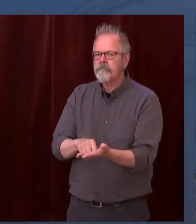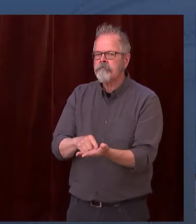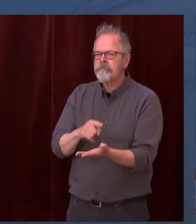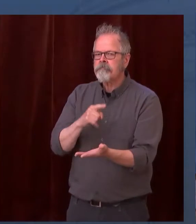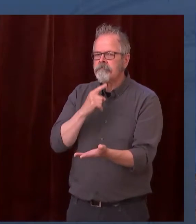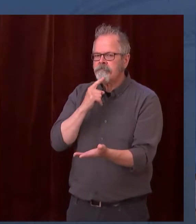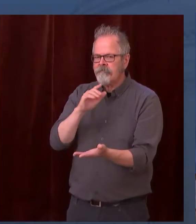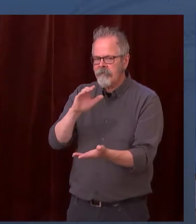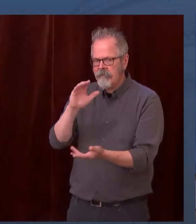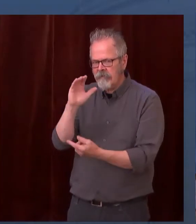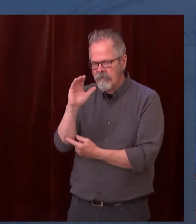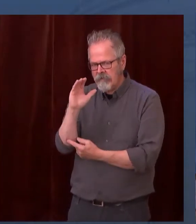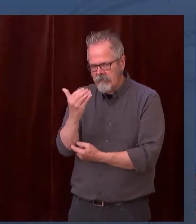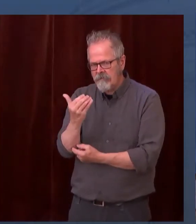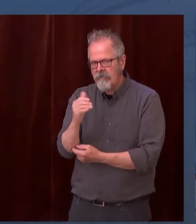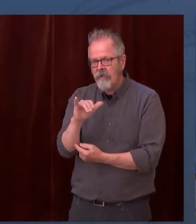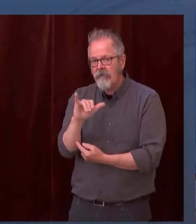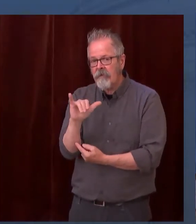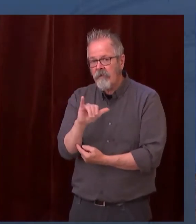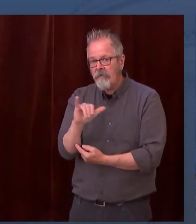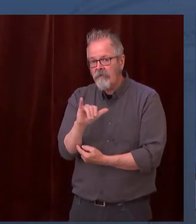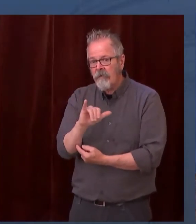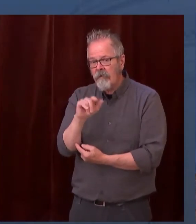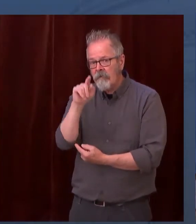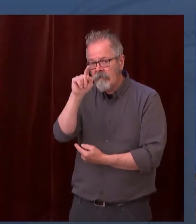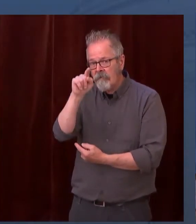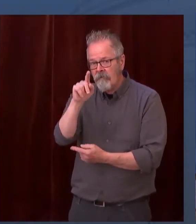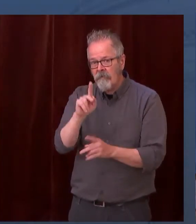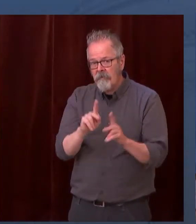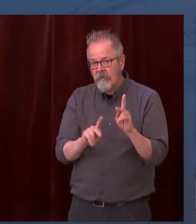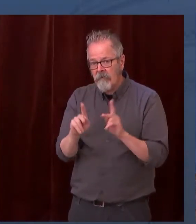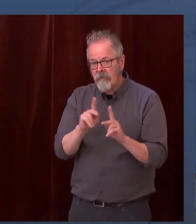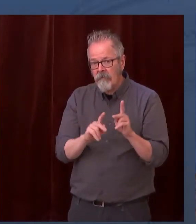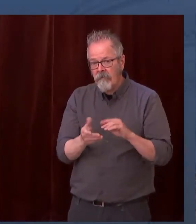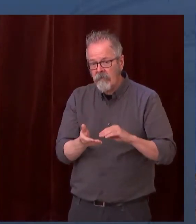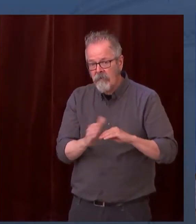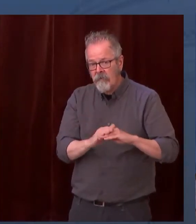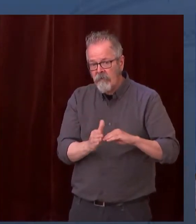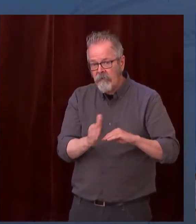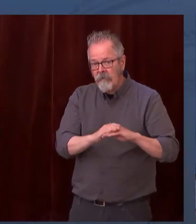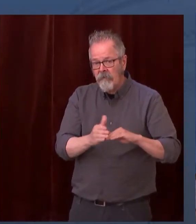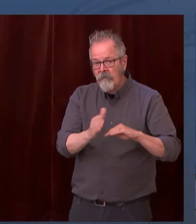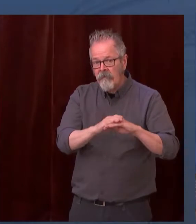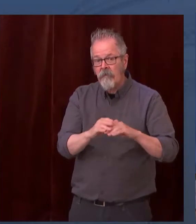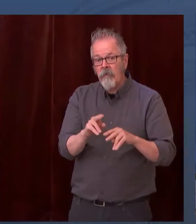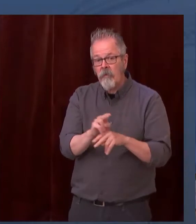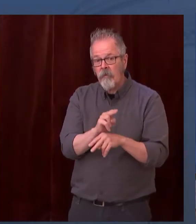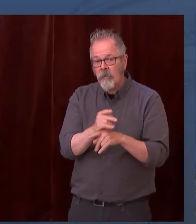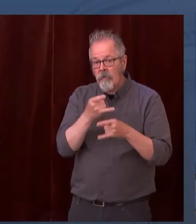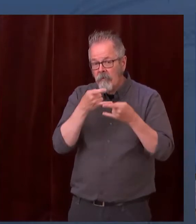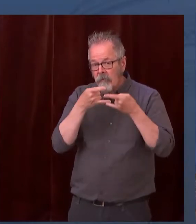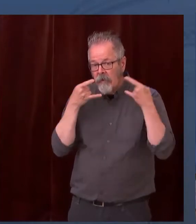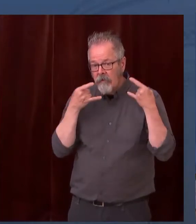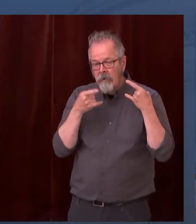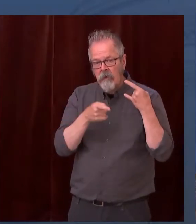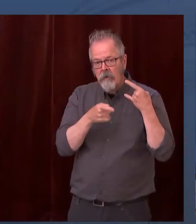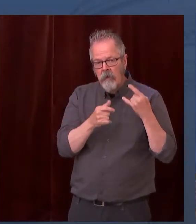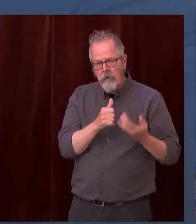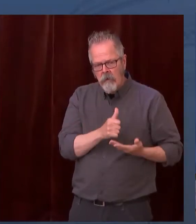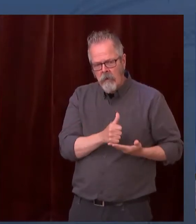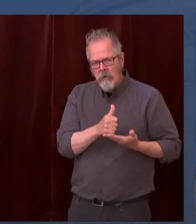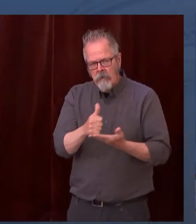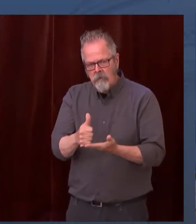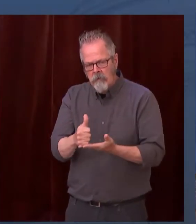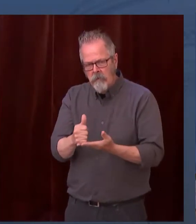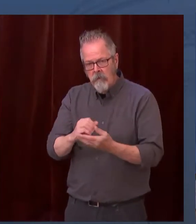preliminary, but it just adds to the mountain of evidence across the world that has shown that masks work. They